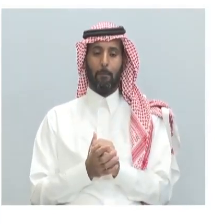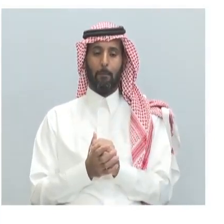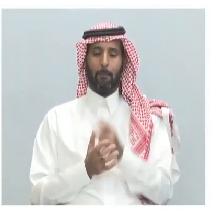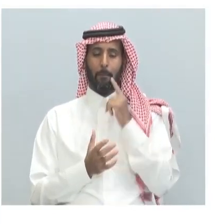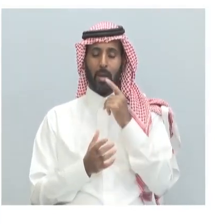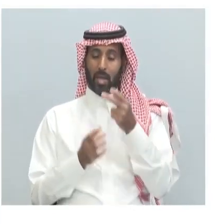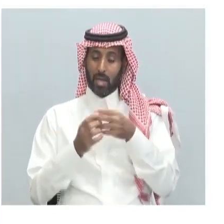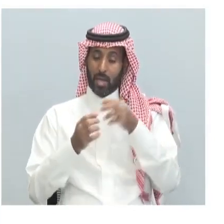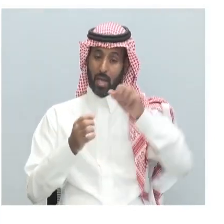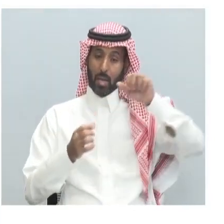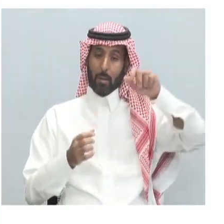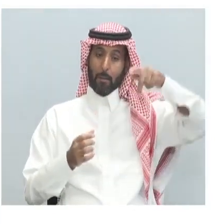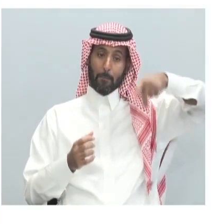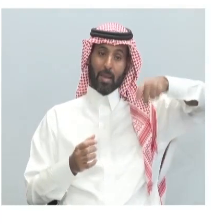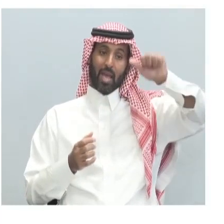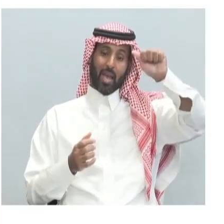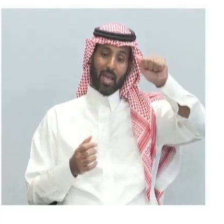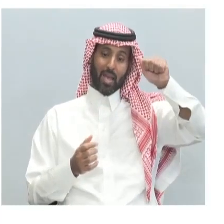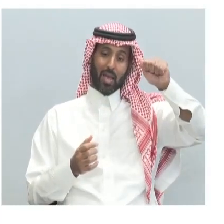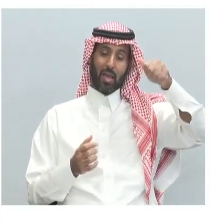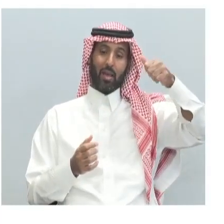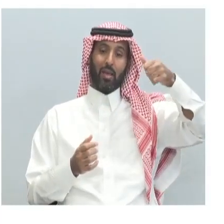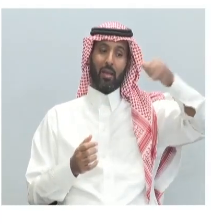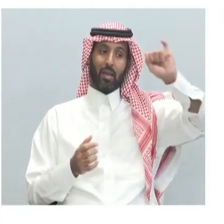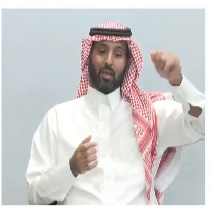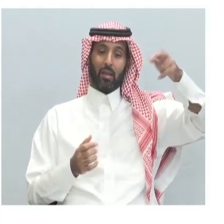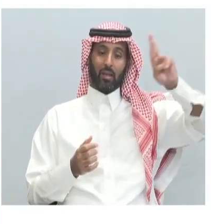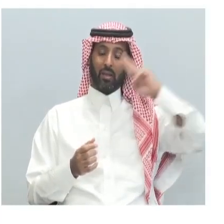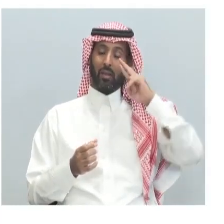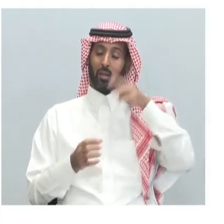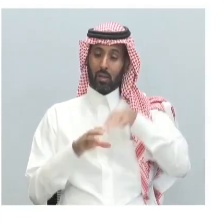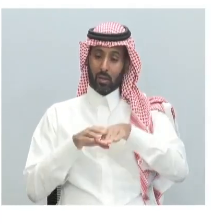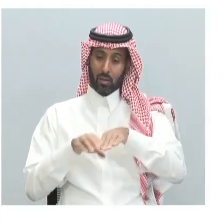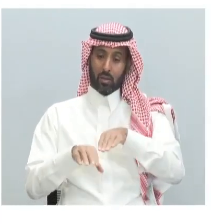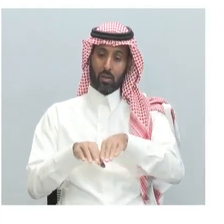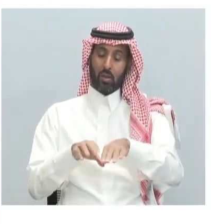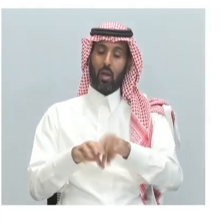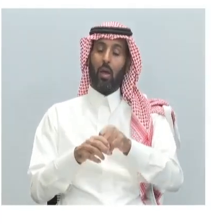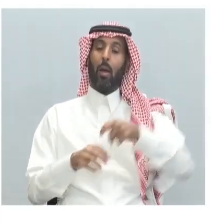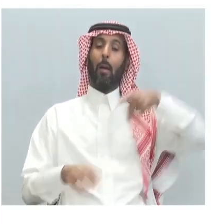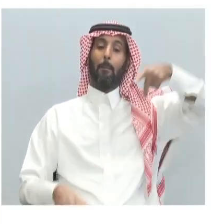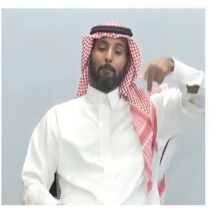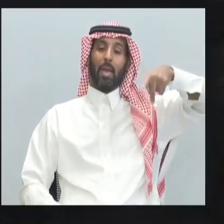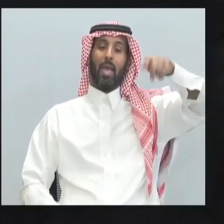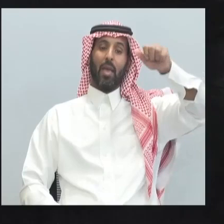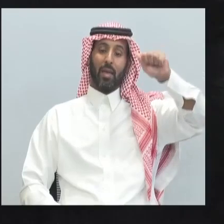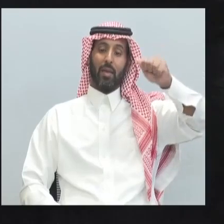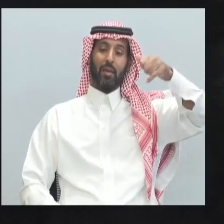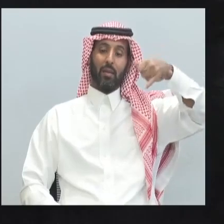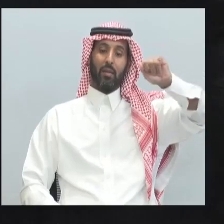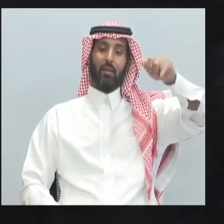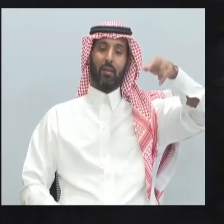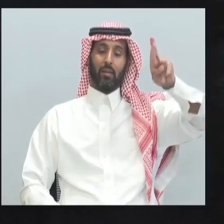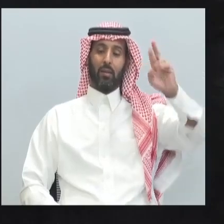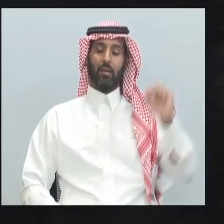of shoes. So, we have shoes, pair of shoes. Okay, pear. Is